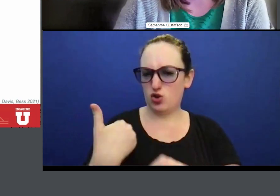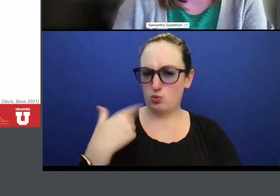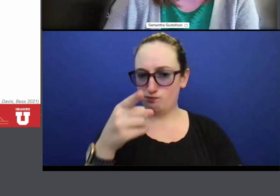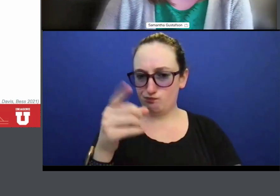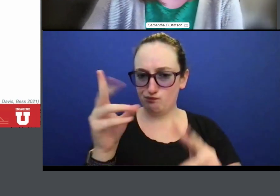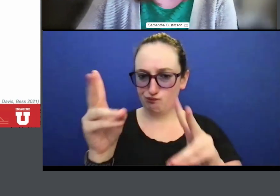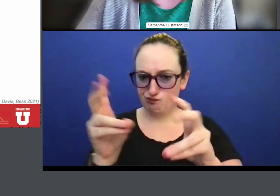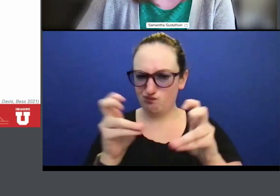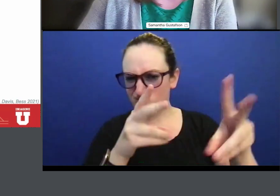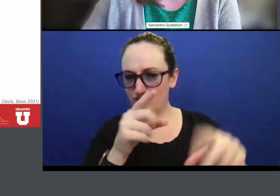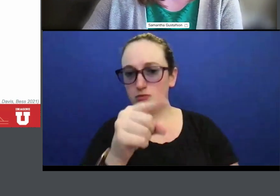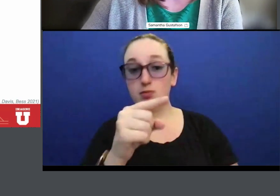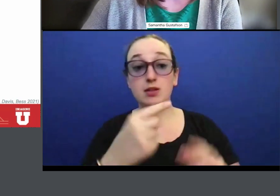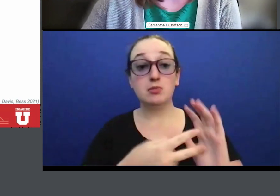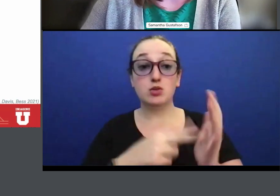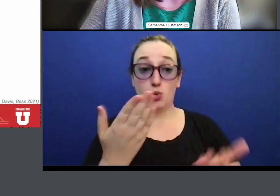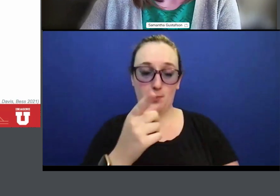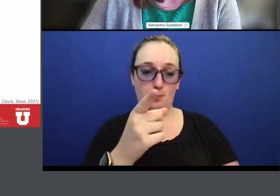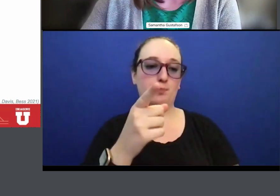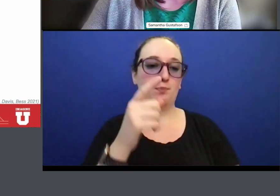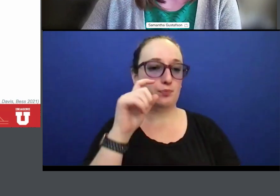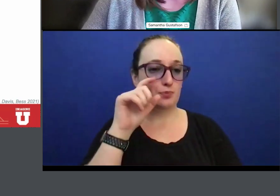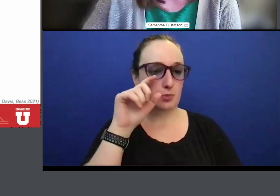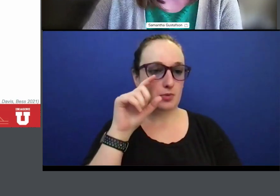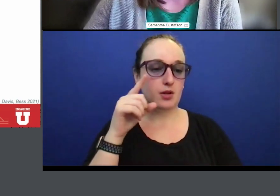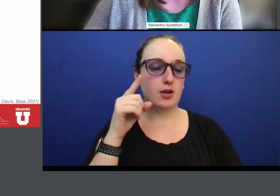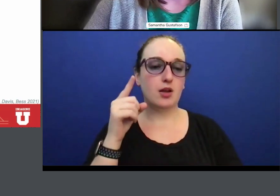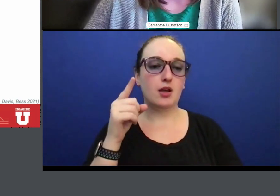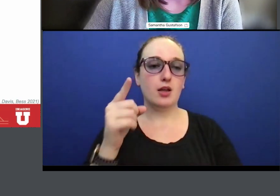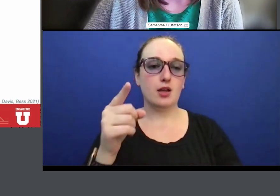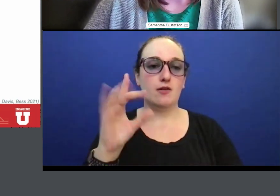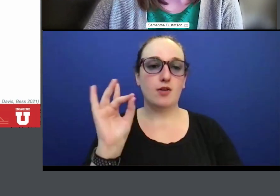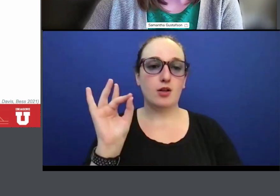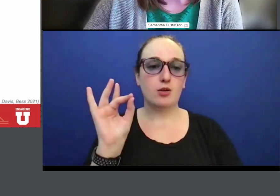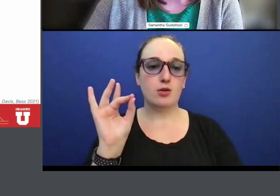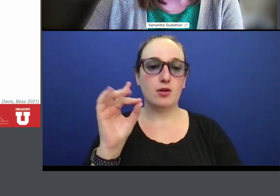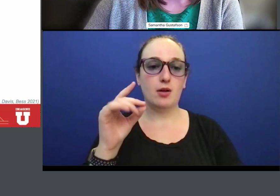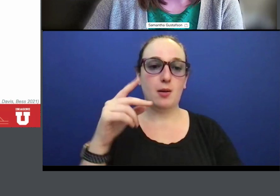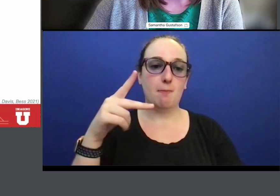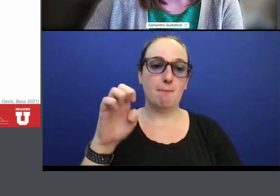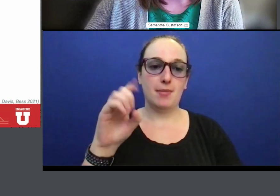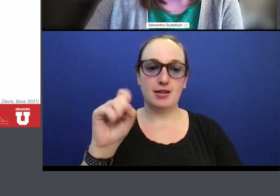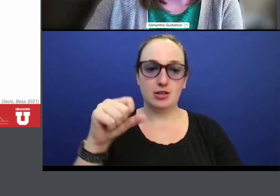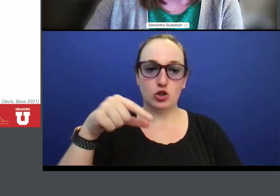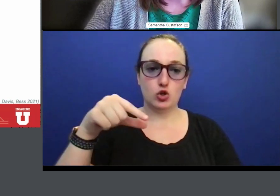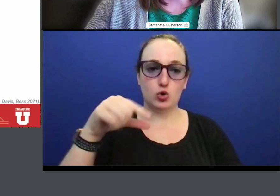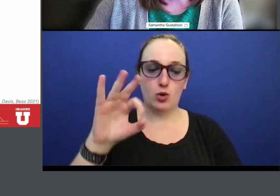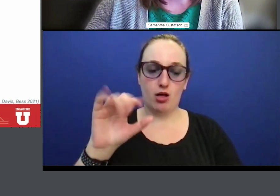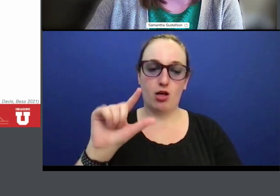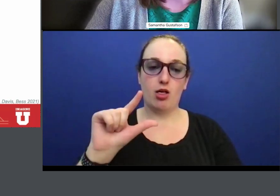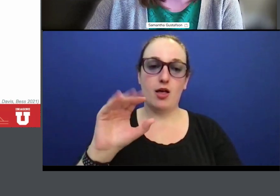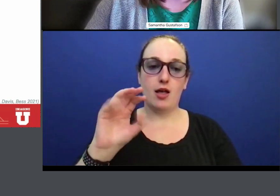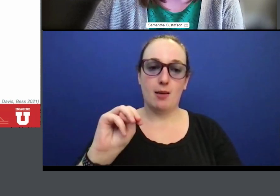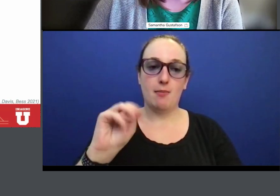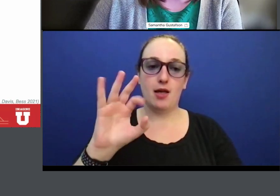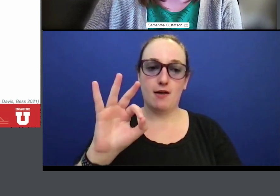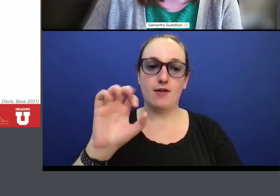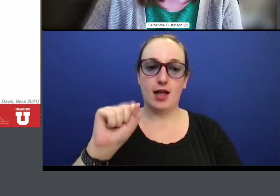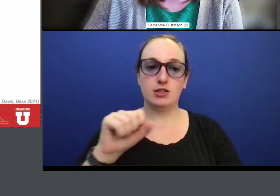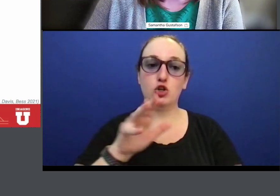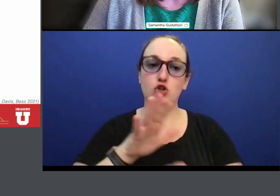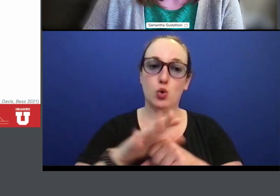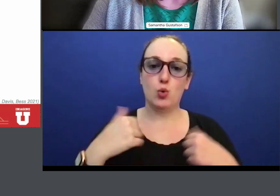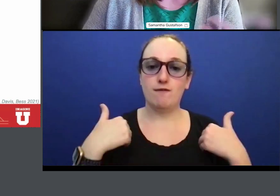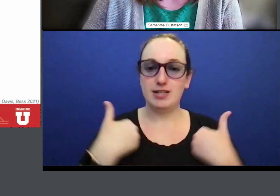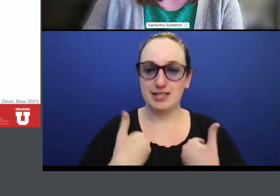what he's done on this figure here is plot the PedsQL MFS total fatigue score. So this is